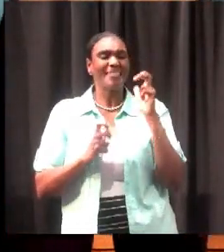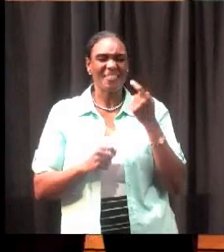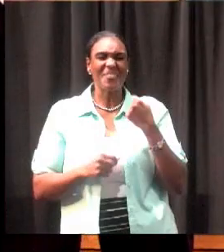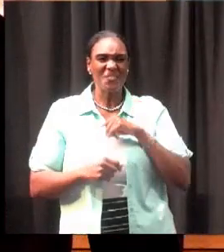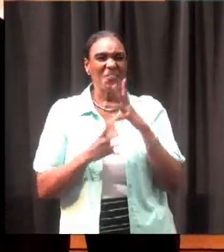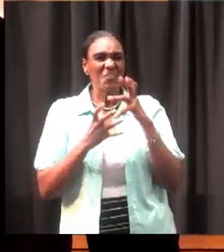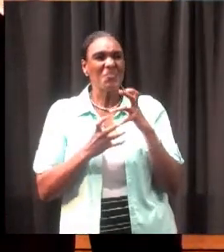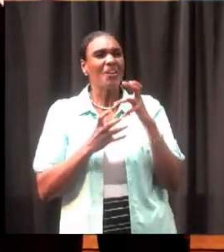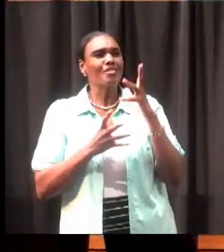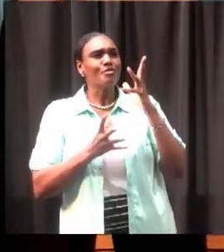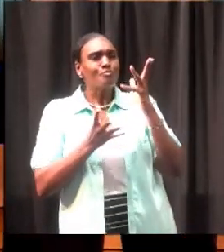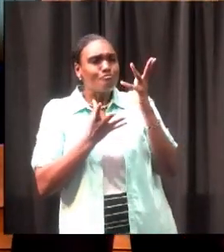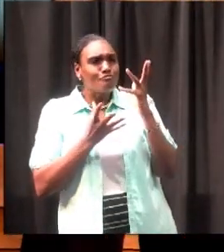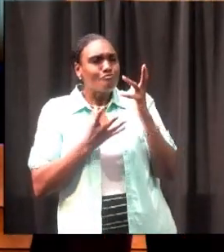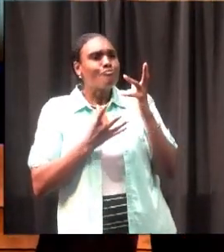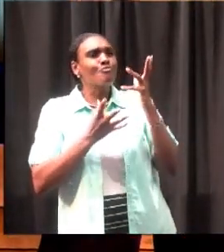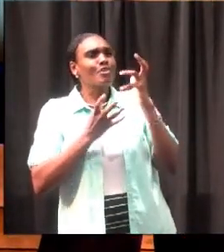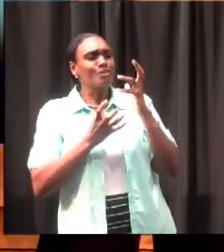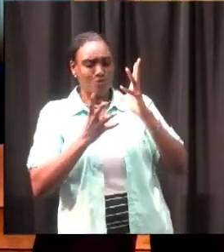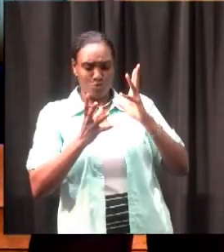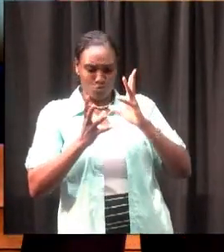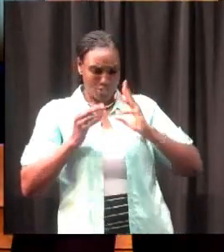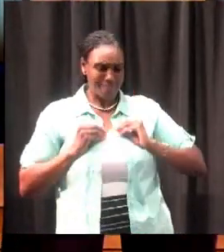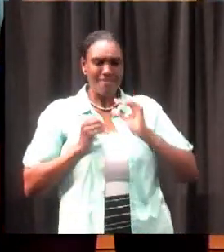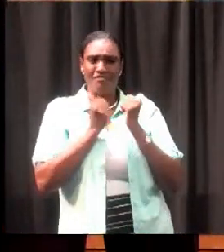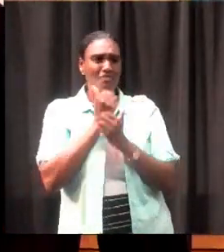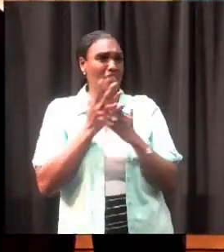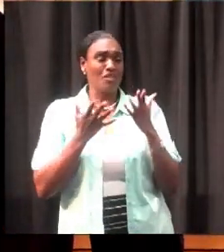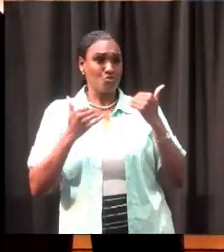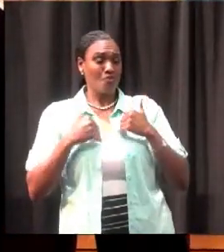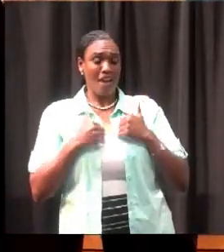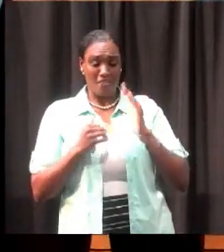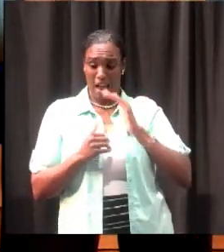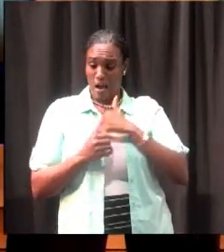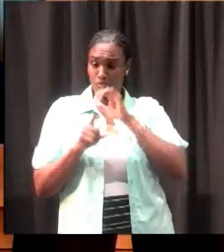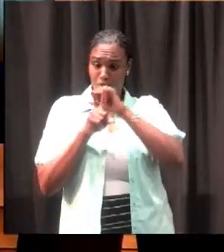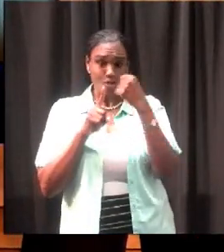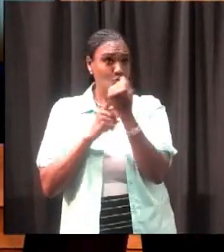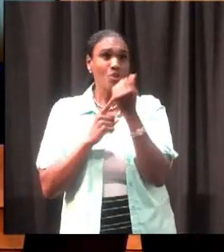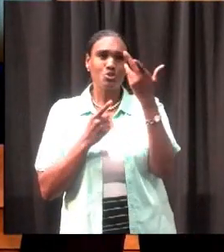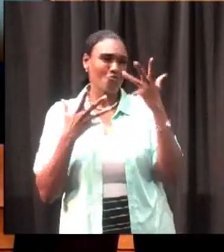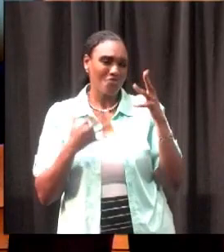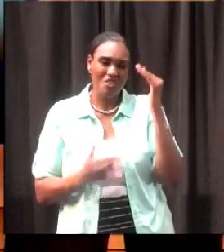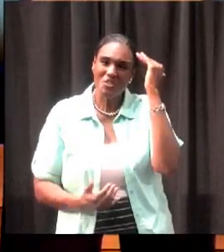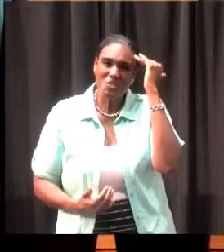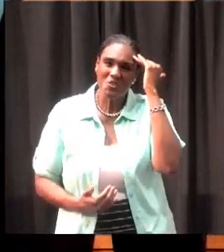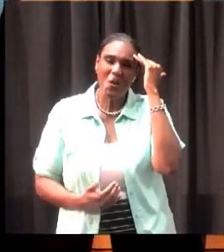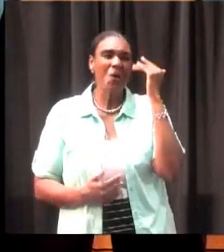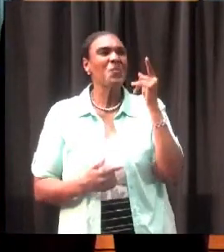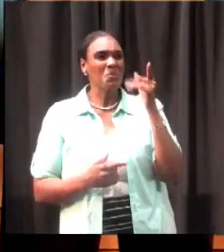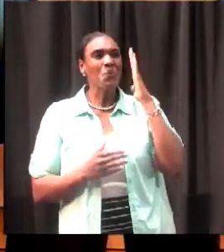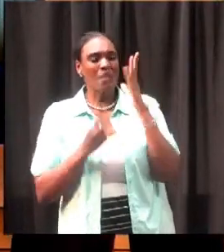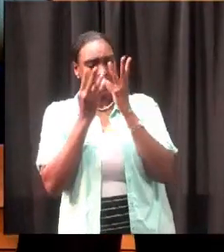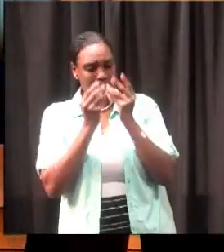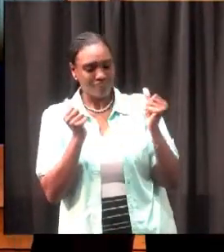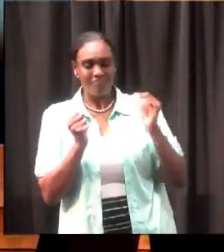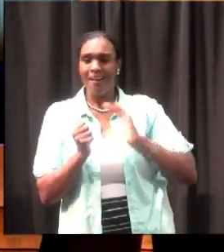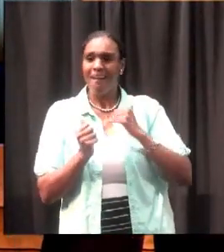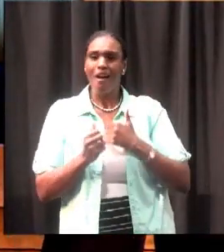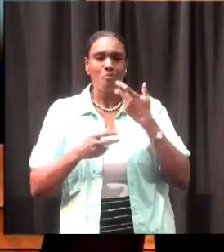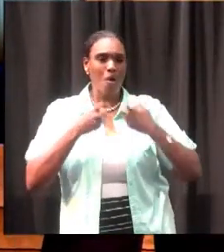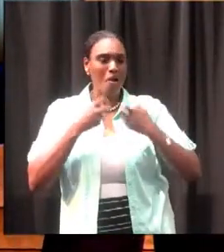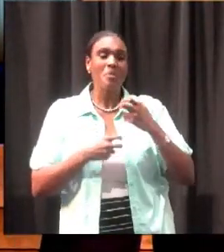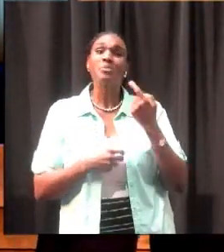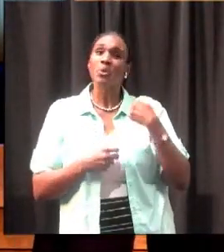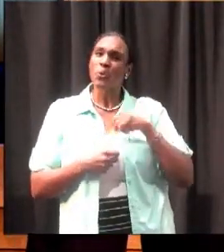We say, oh God, consider our situations and perfect those things that concern us, God. We declare wise